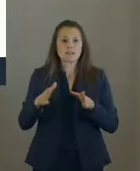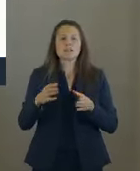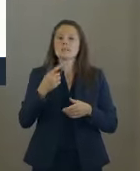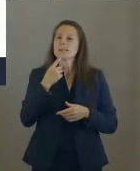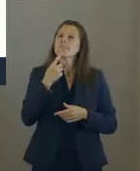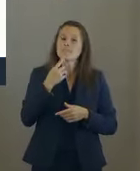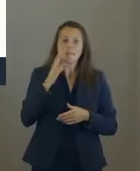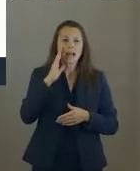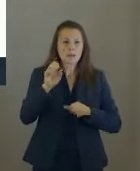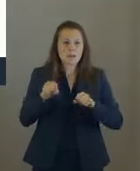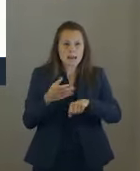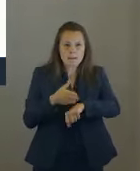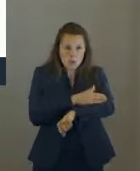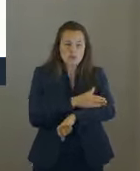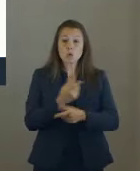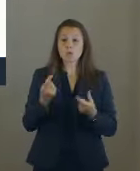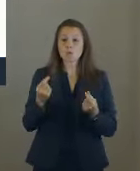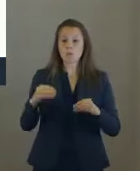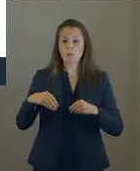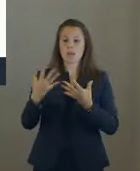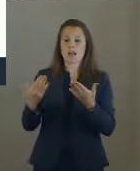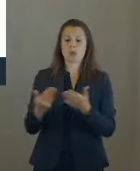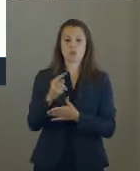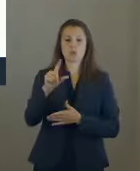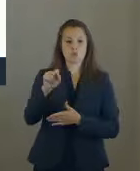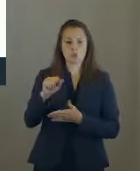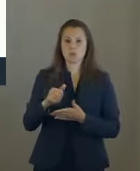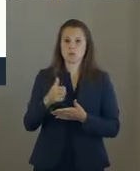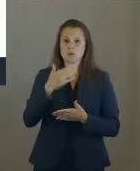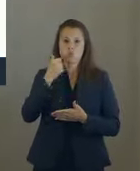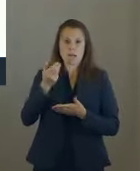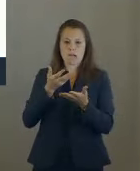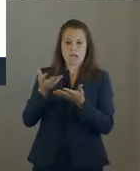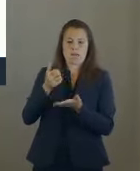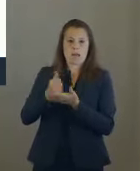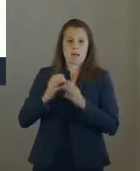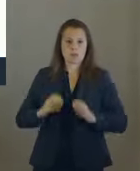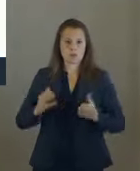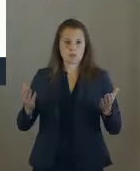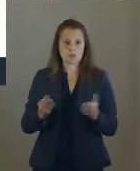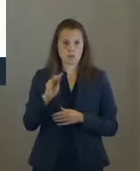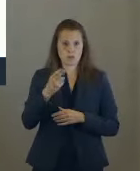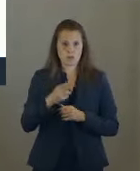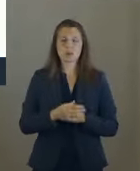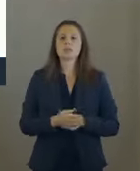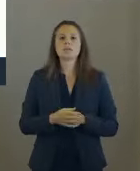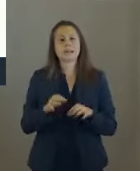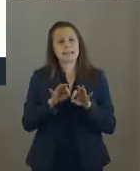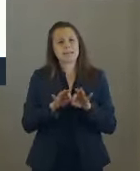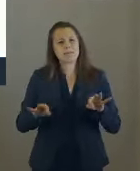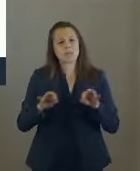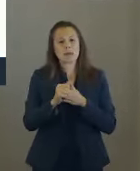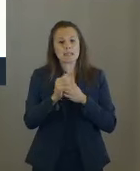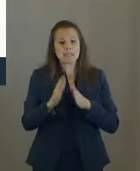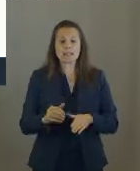tools by providing staff with tools to better service customers of the state of Michigan. It's important to note the willingness of leadership